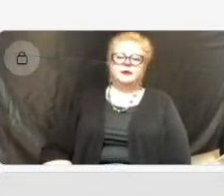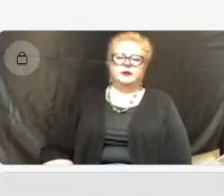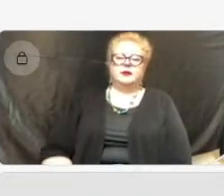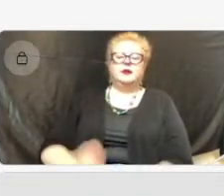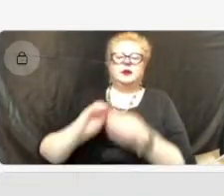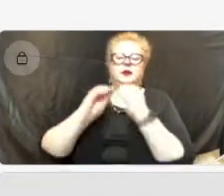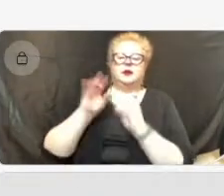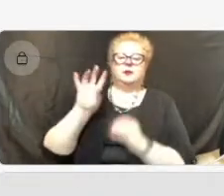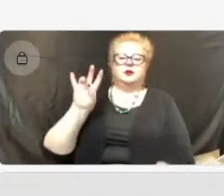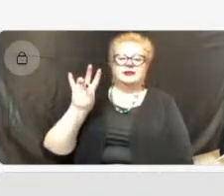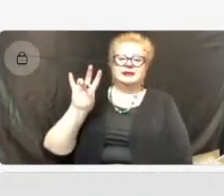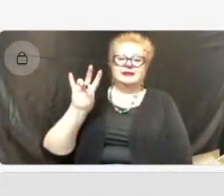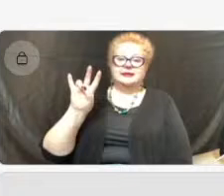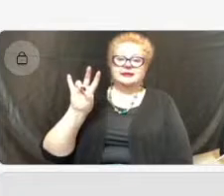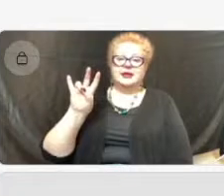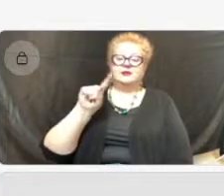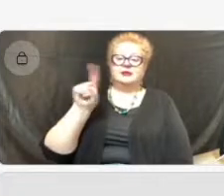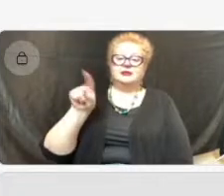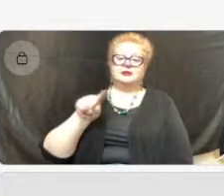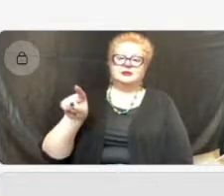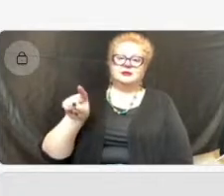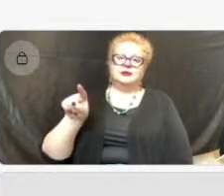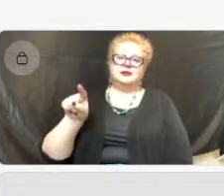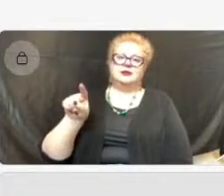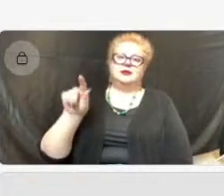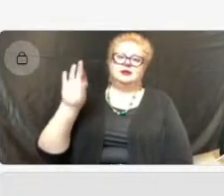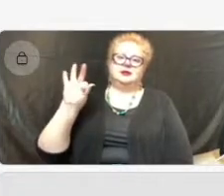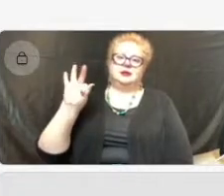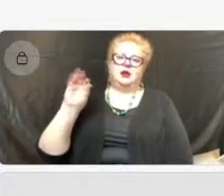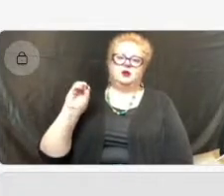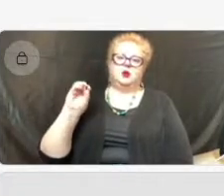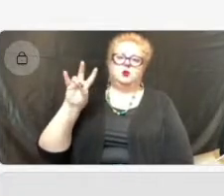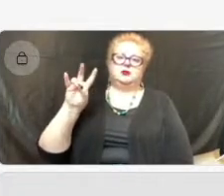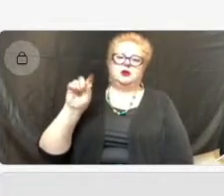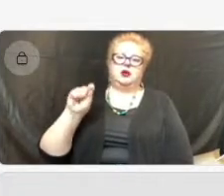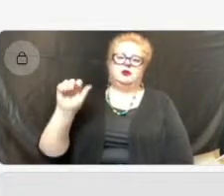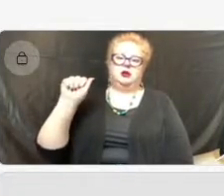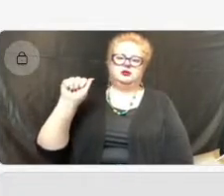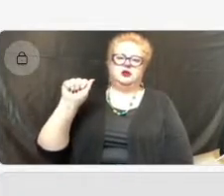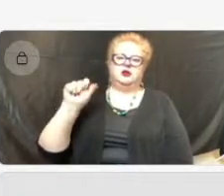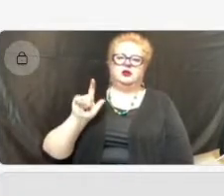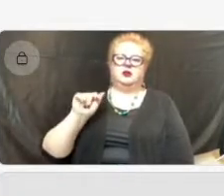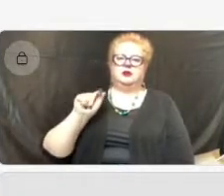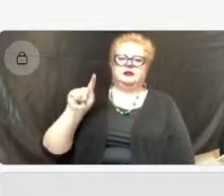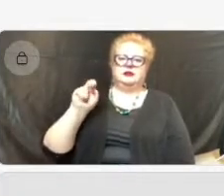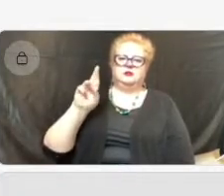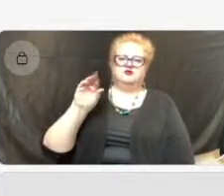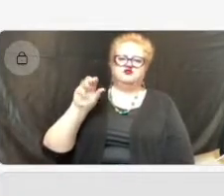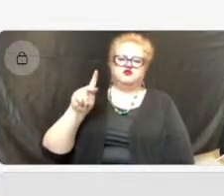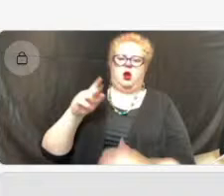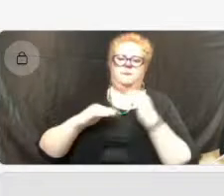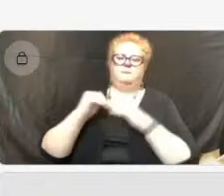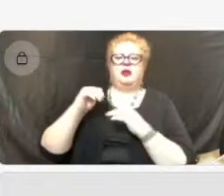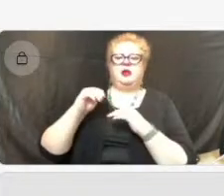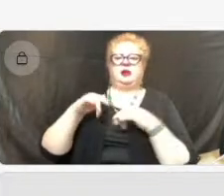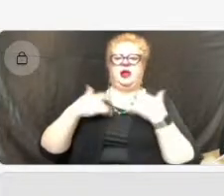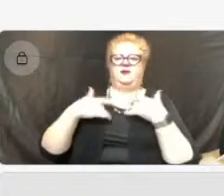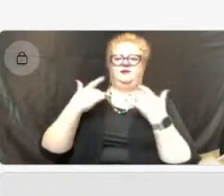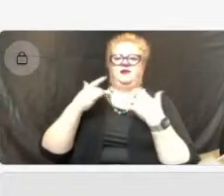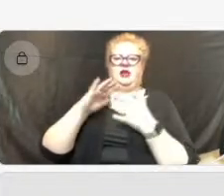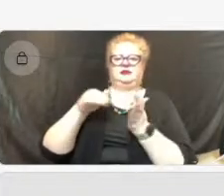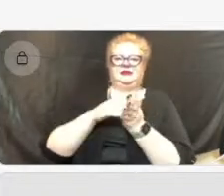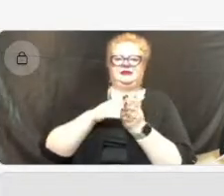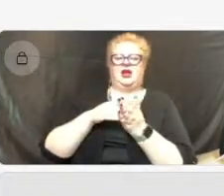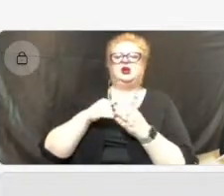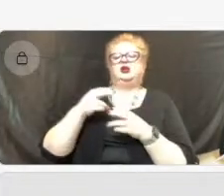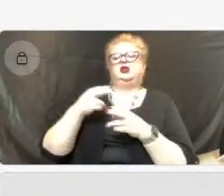Item number 7, Z 1907-A, Little Rock Billion Event Center, conditional use permit,